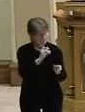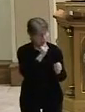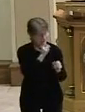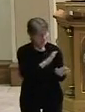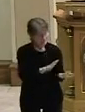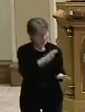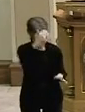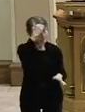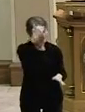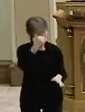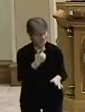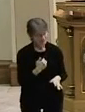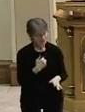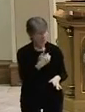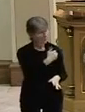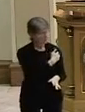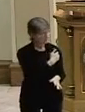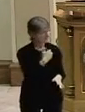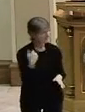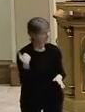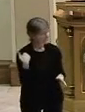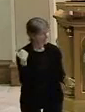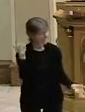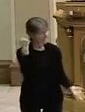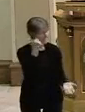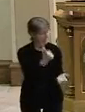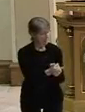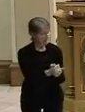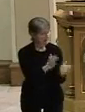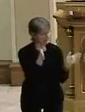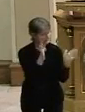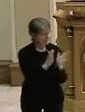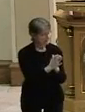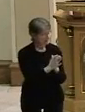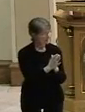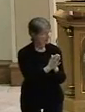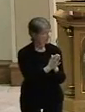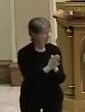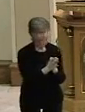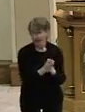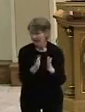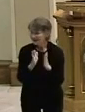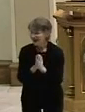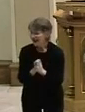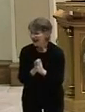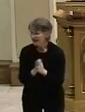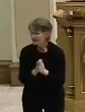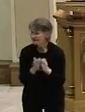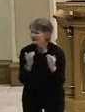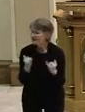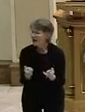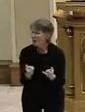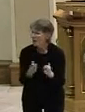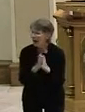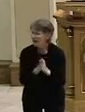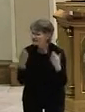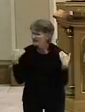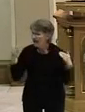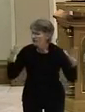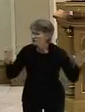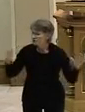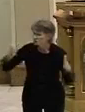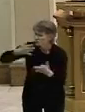the Father, and of the Son, and of the Holy Spirit. Amen. And let's ask the angels to surround us. Angels